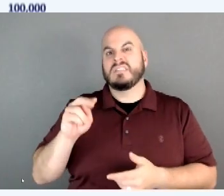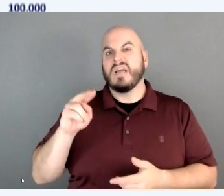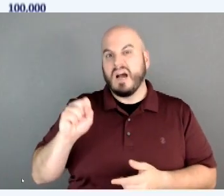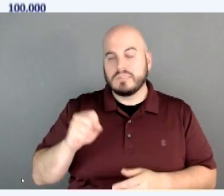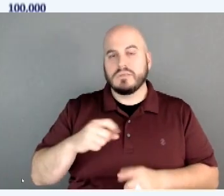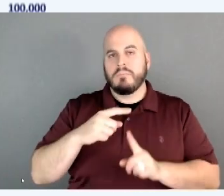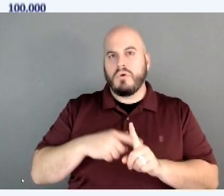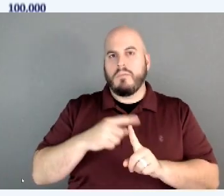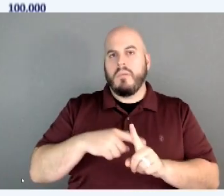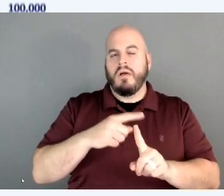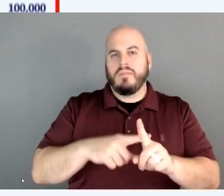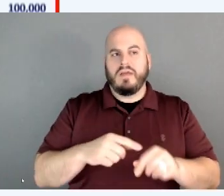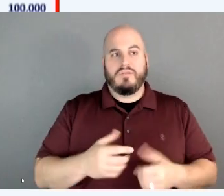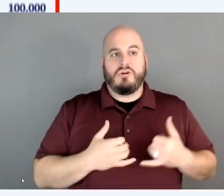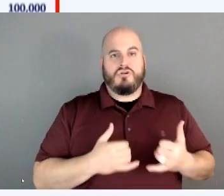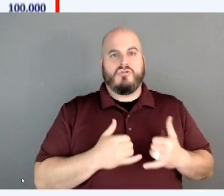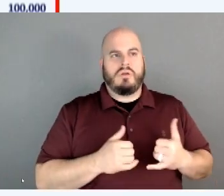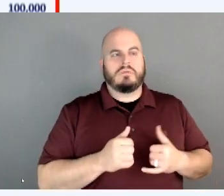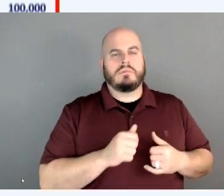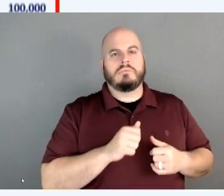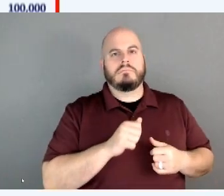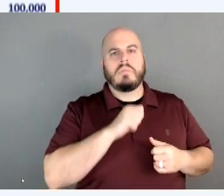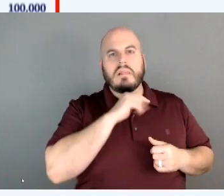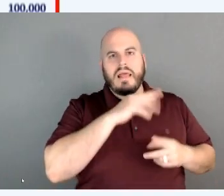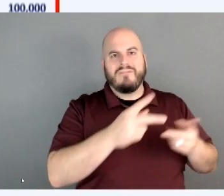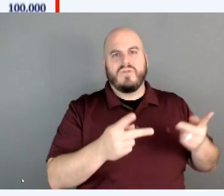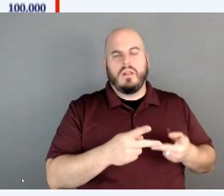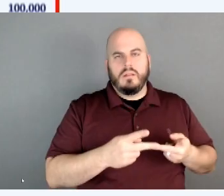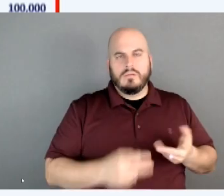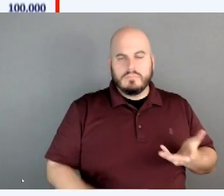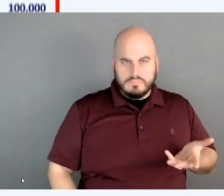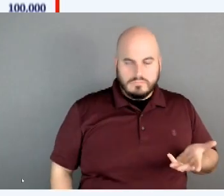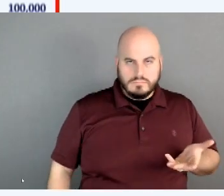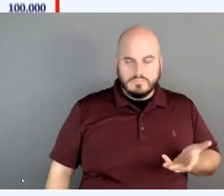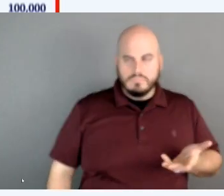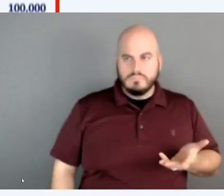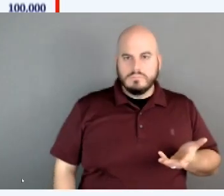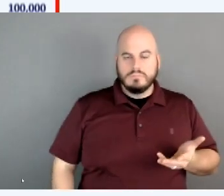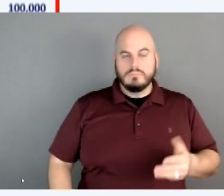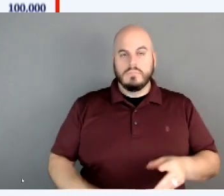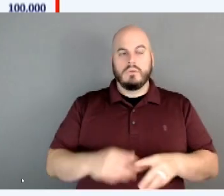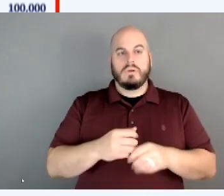existing landfill. So as we're getting tons,